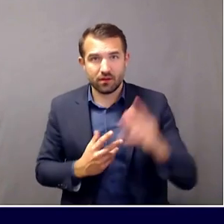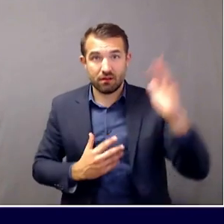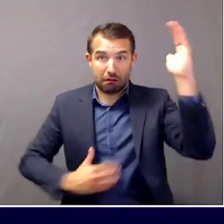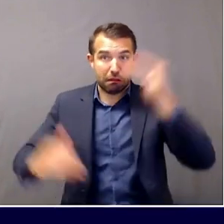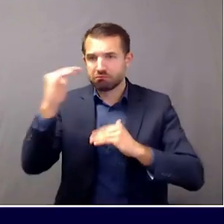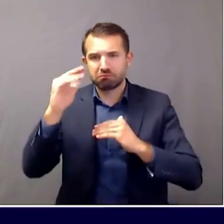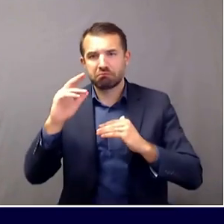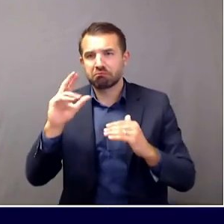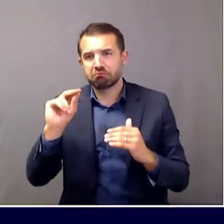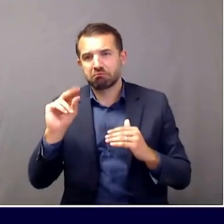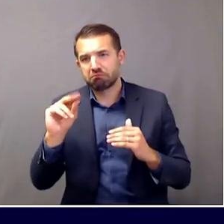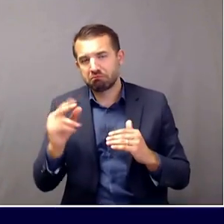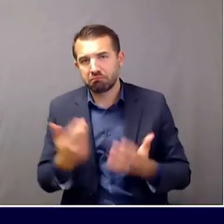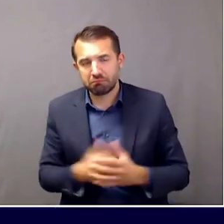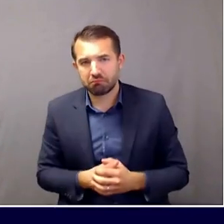we've seen.